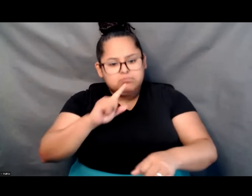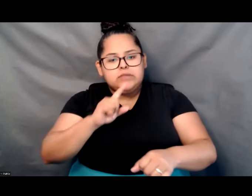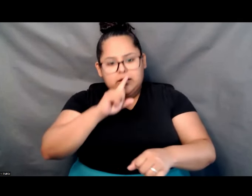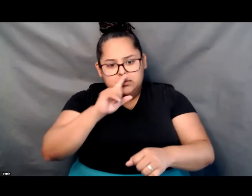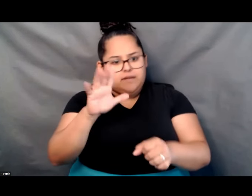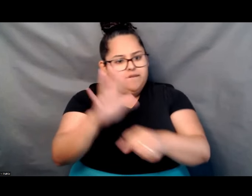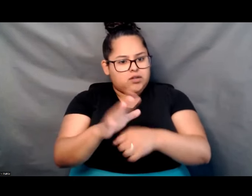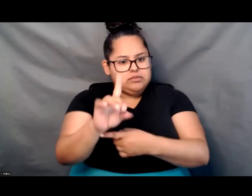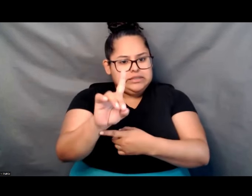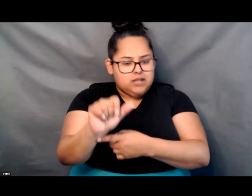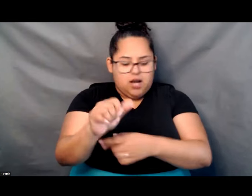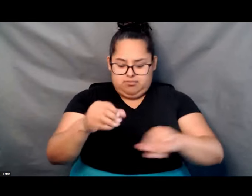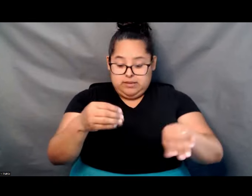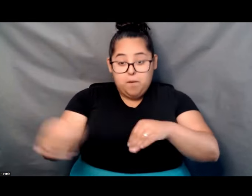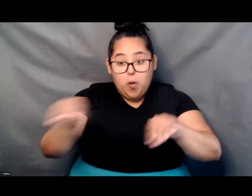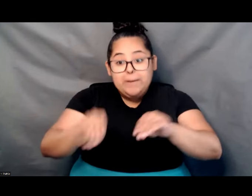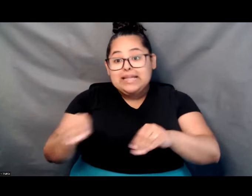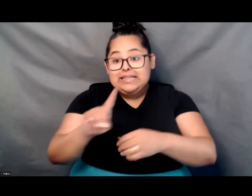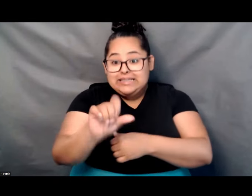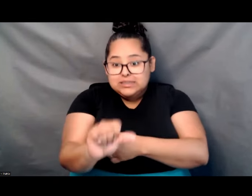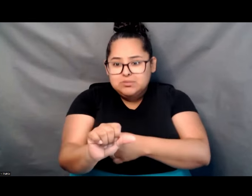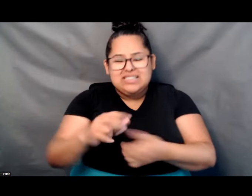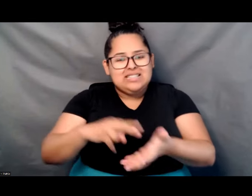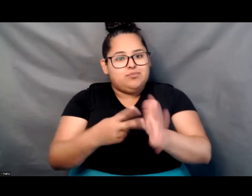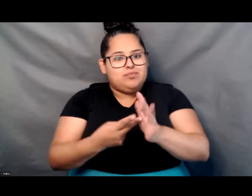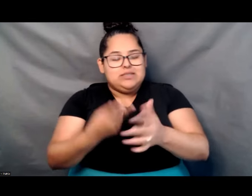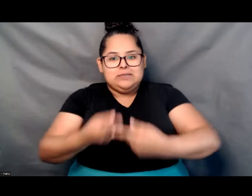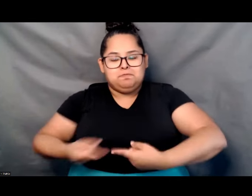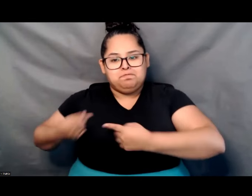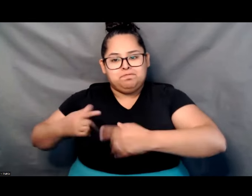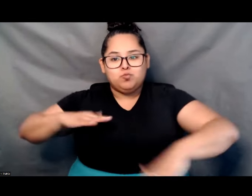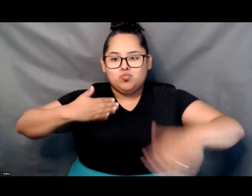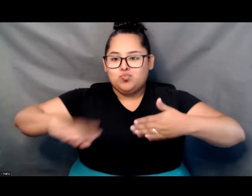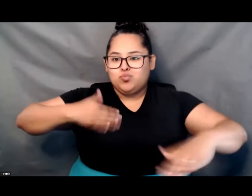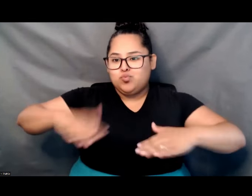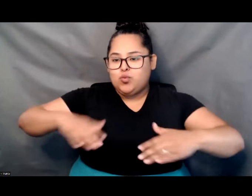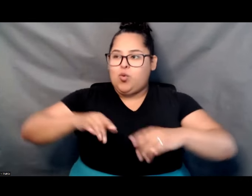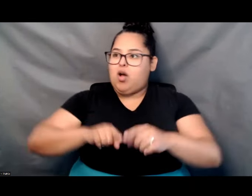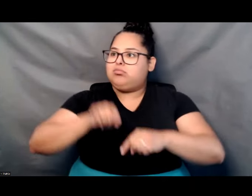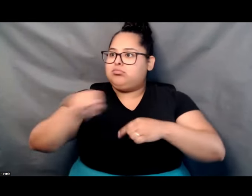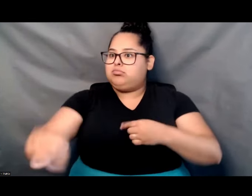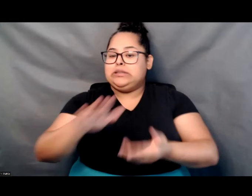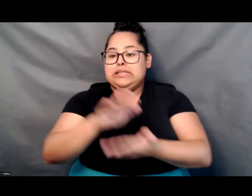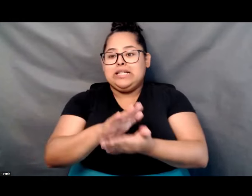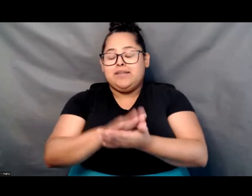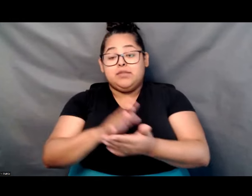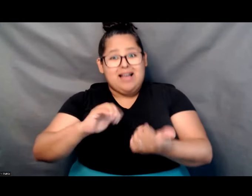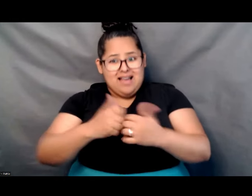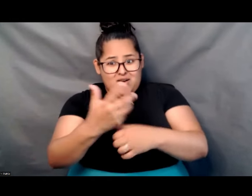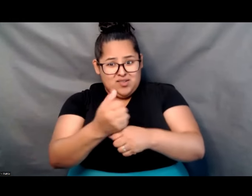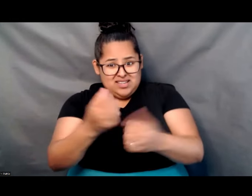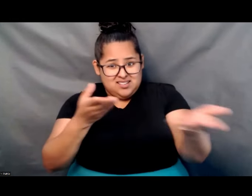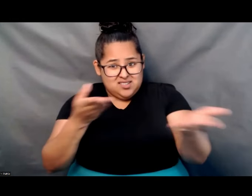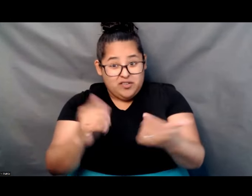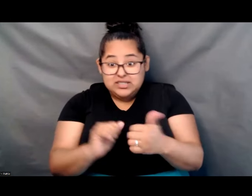temporary mobility disabilities that make long distances across campus difficult. In order to receive tram